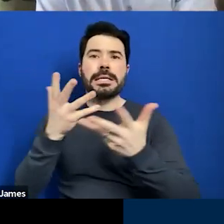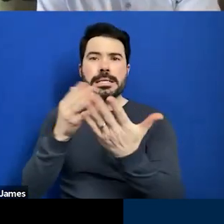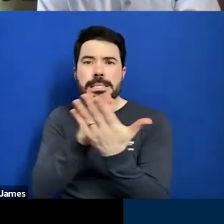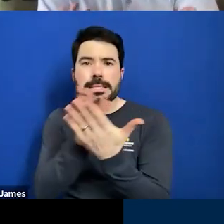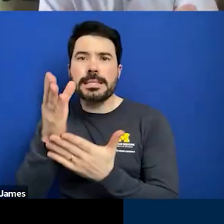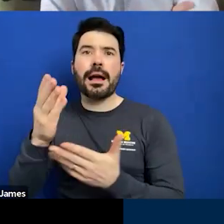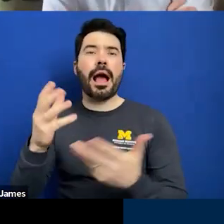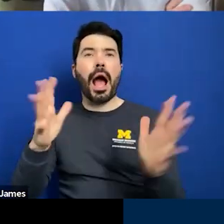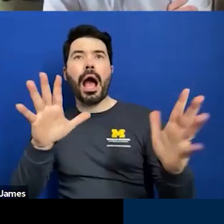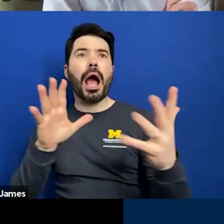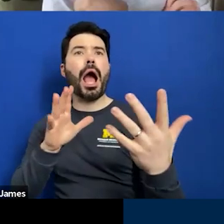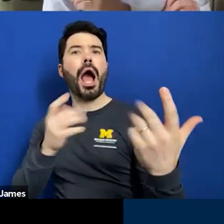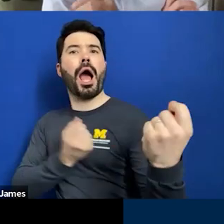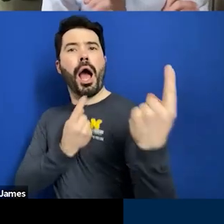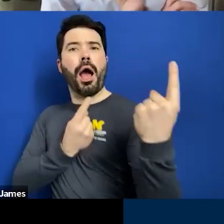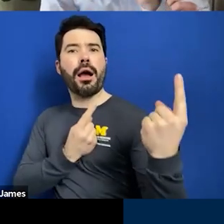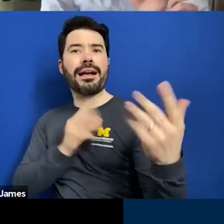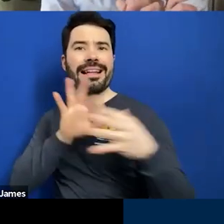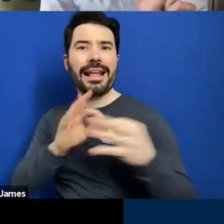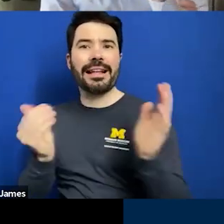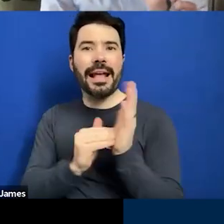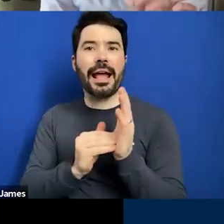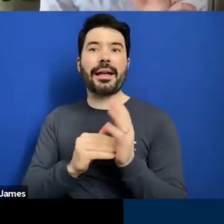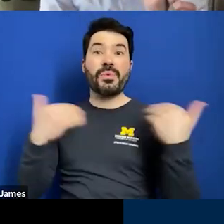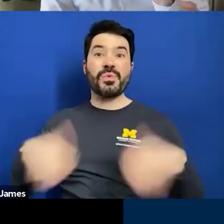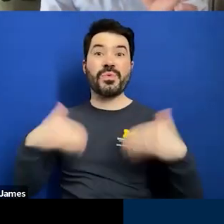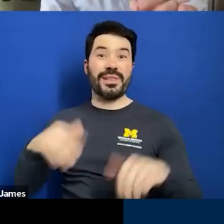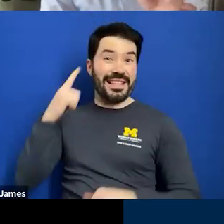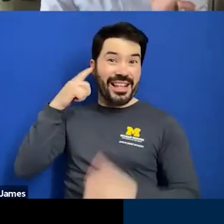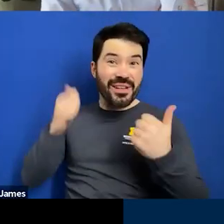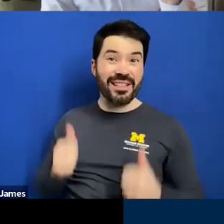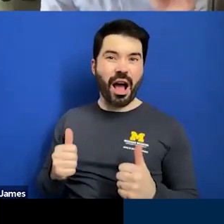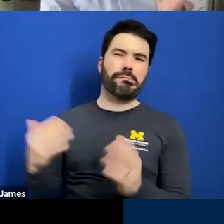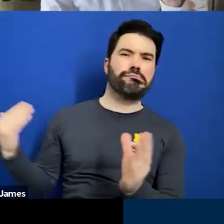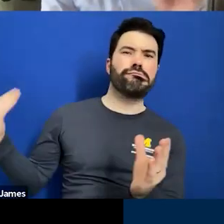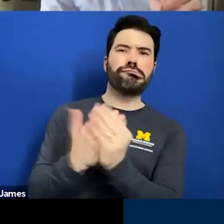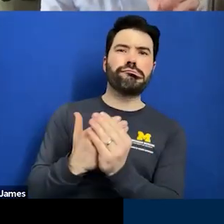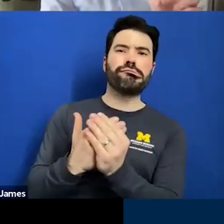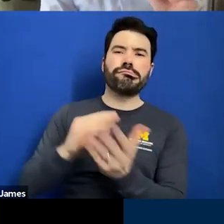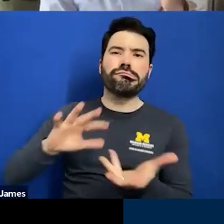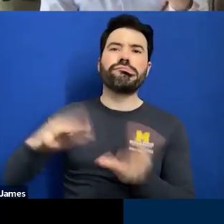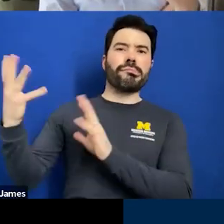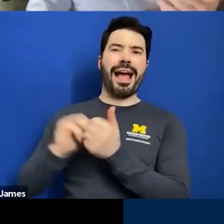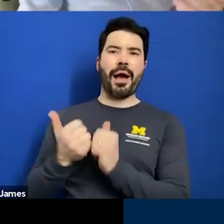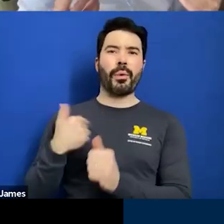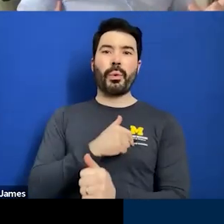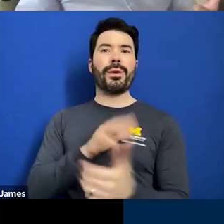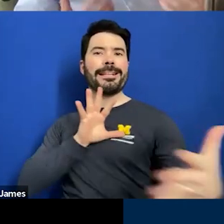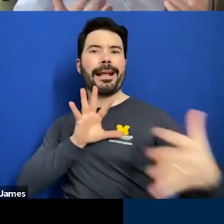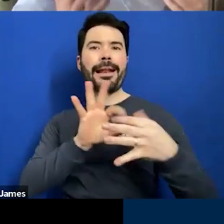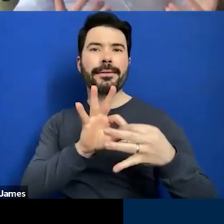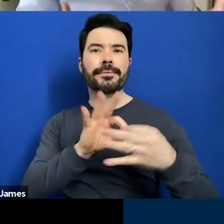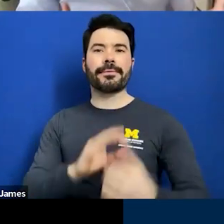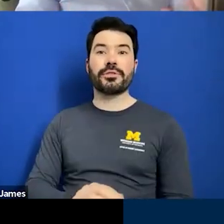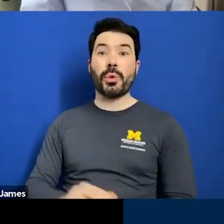back to understanding and empathy. Hearing loss deeply affects how we meaningfully connect with each other. So when we say hearing, we